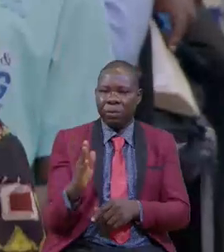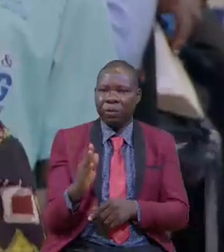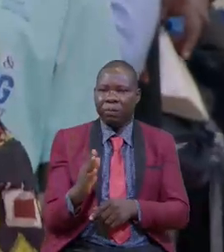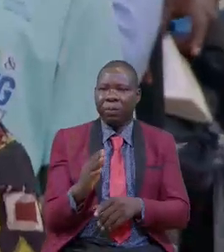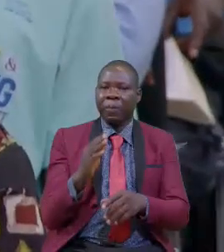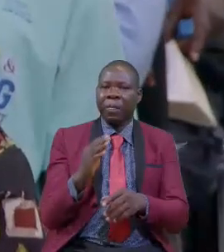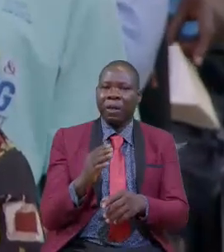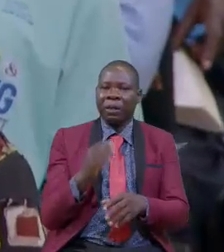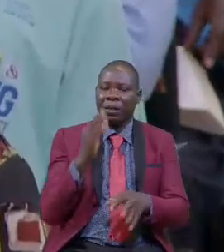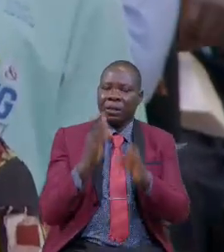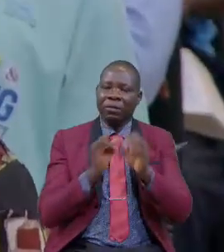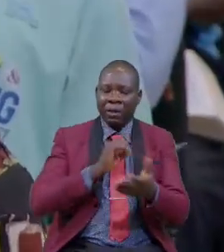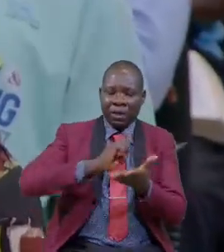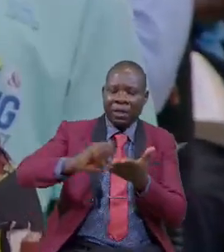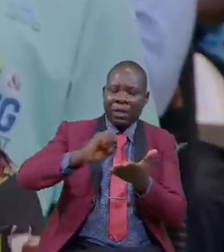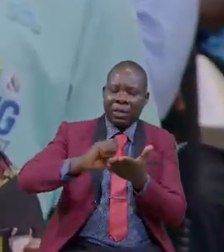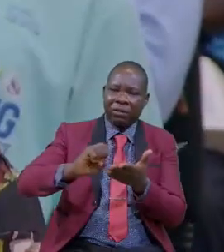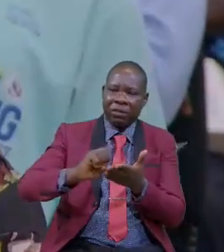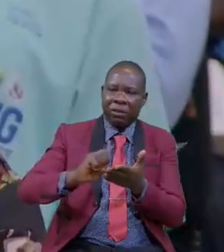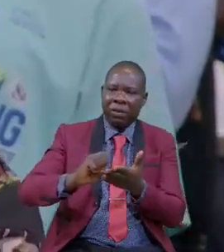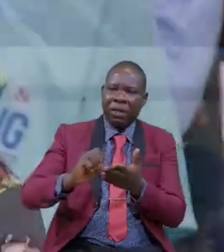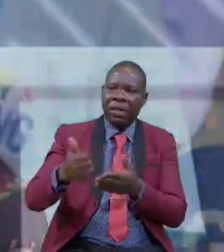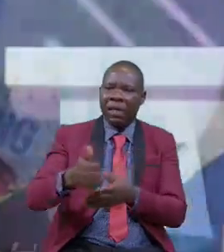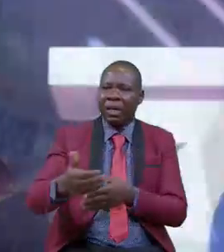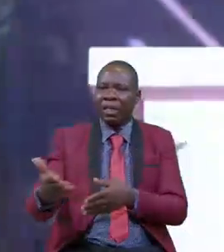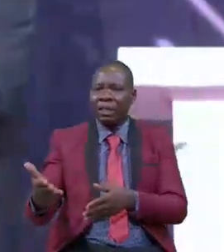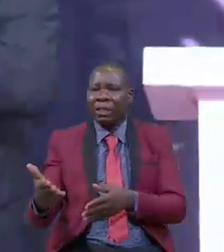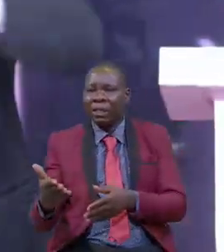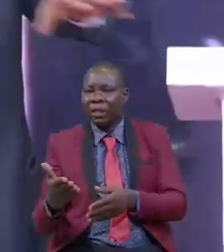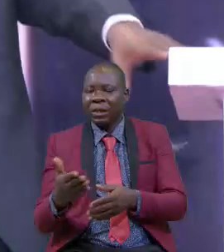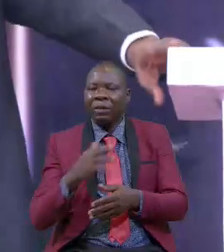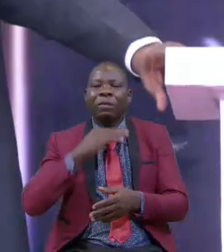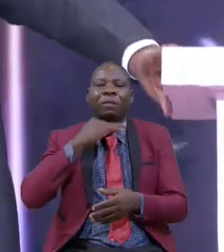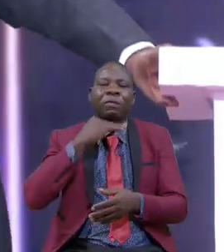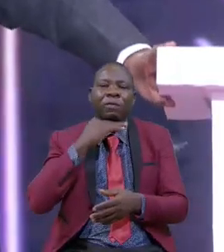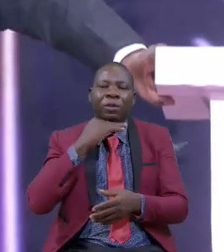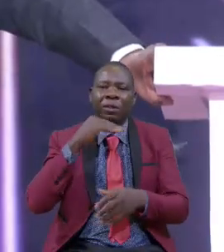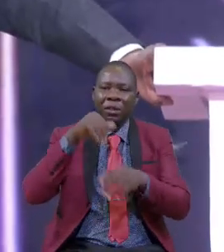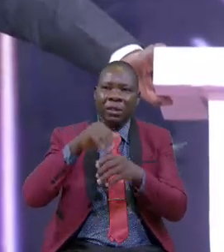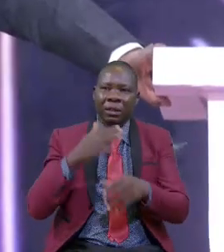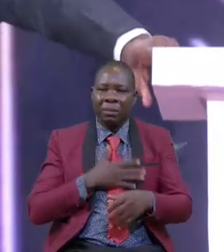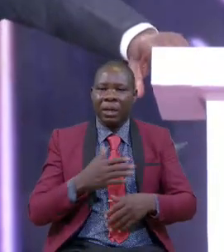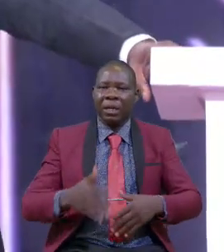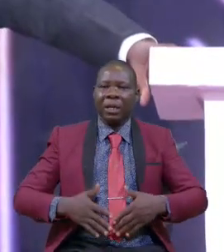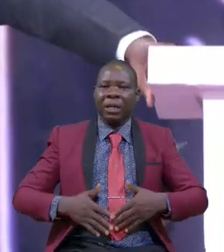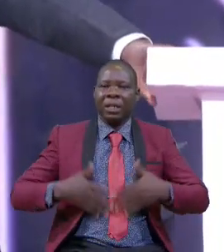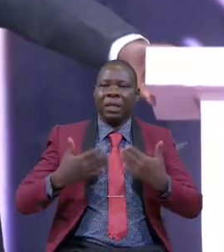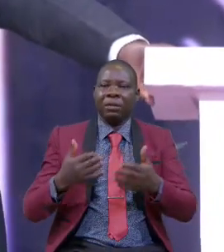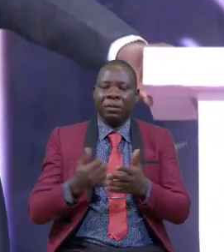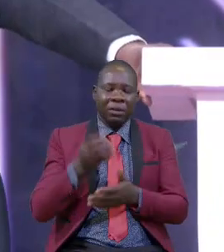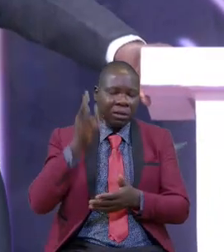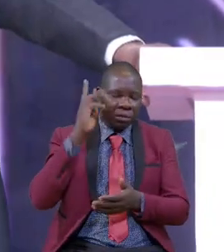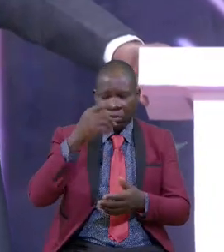excuse any flaw in my life, it's because I was not looking at